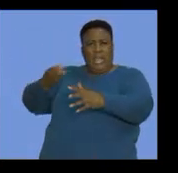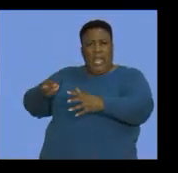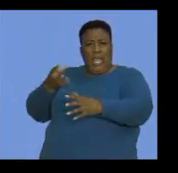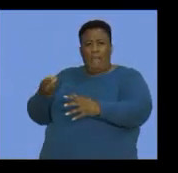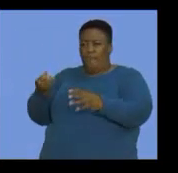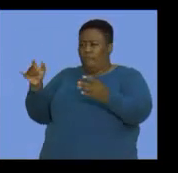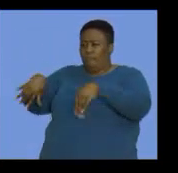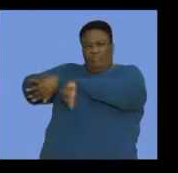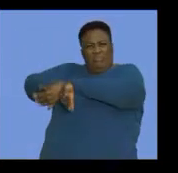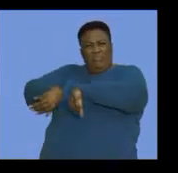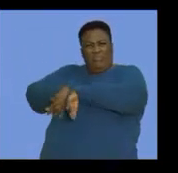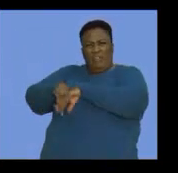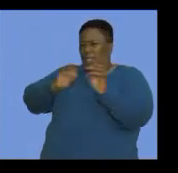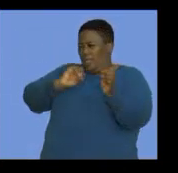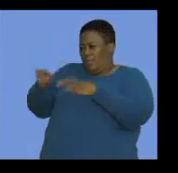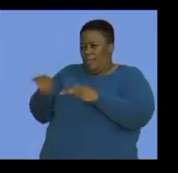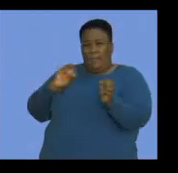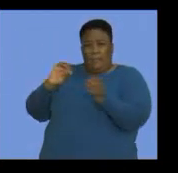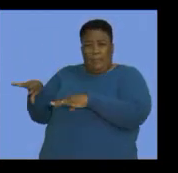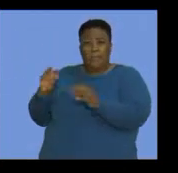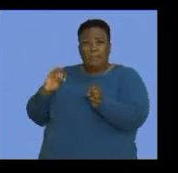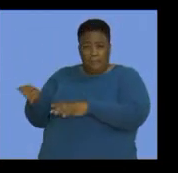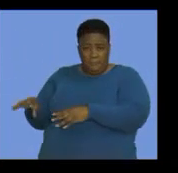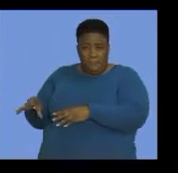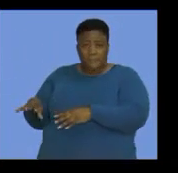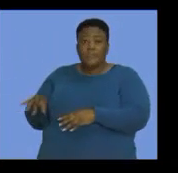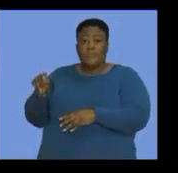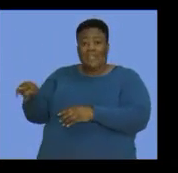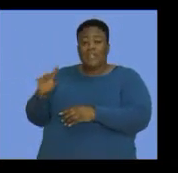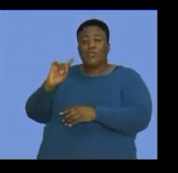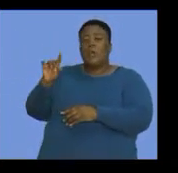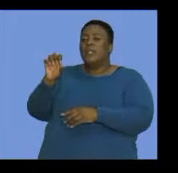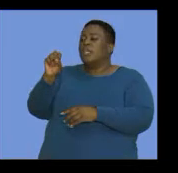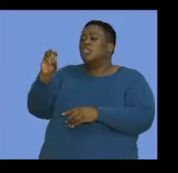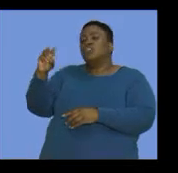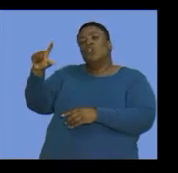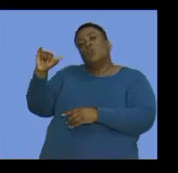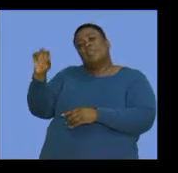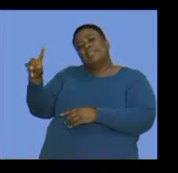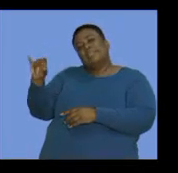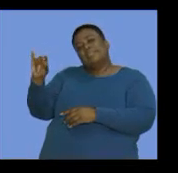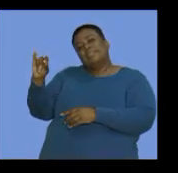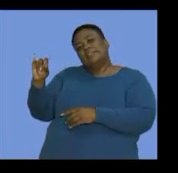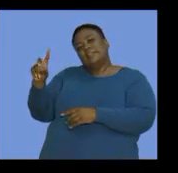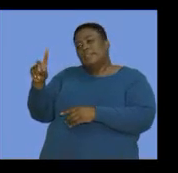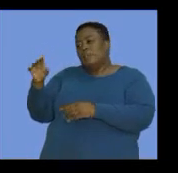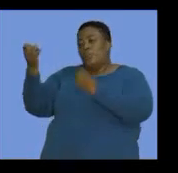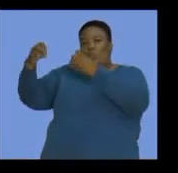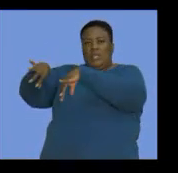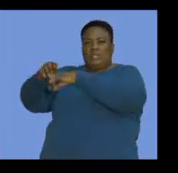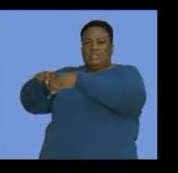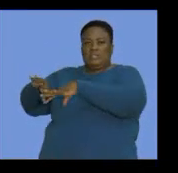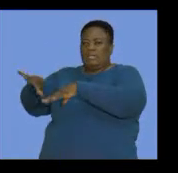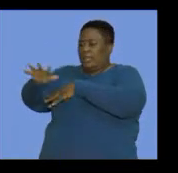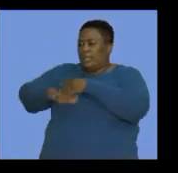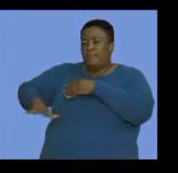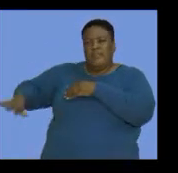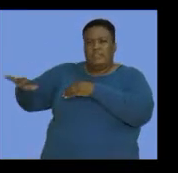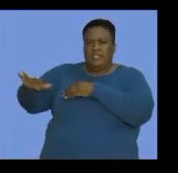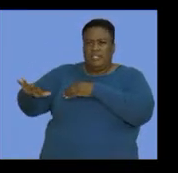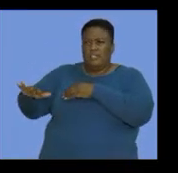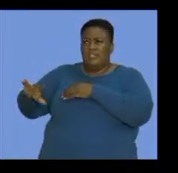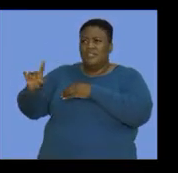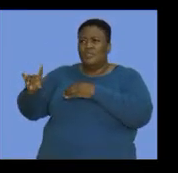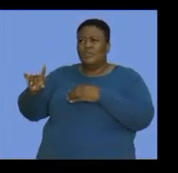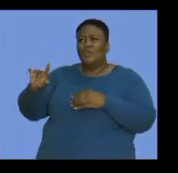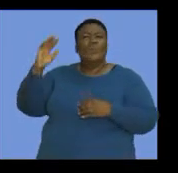being filled into land spaces. So that is a solid waste disposal facility. Have you ever thought about what